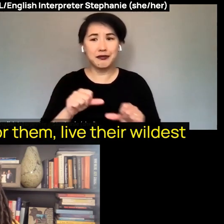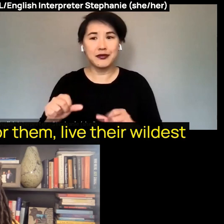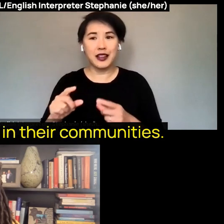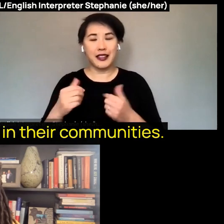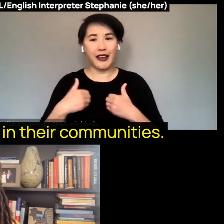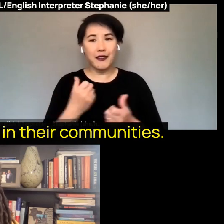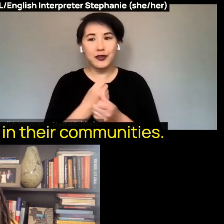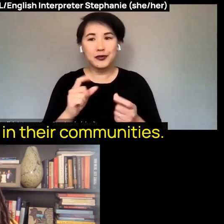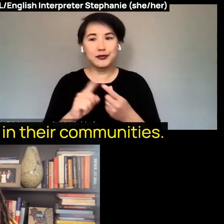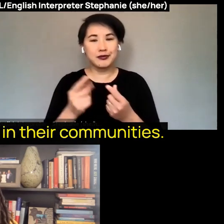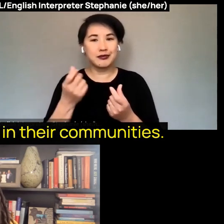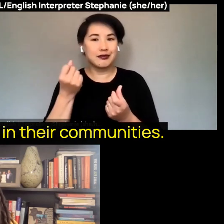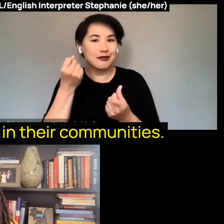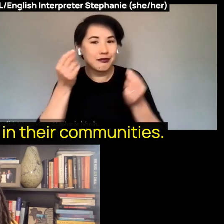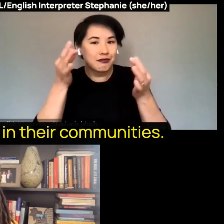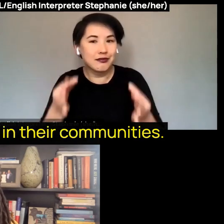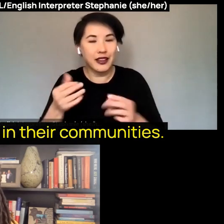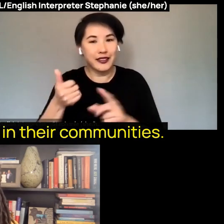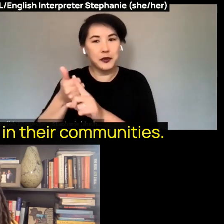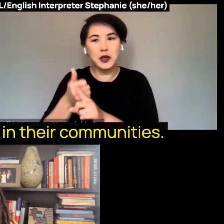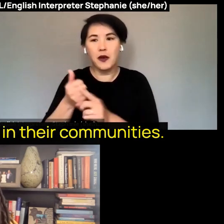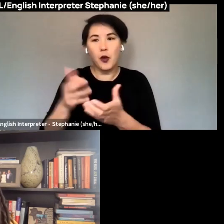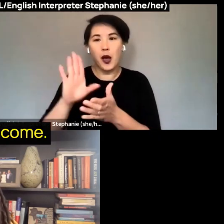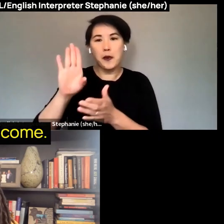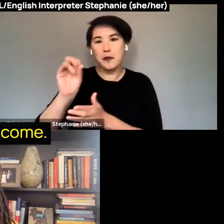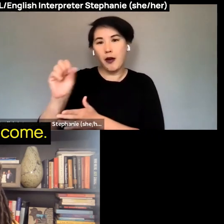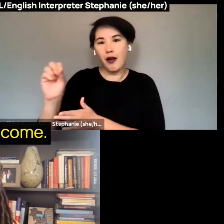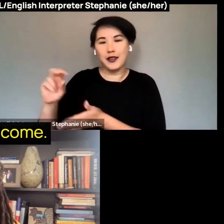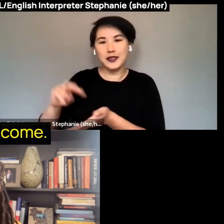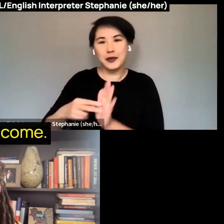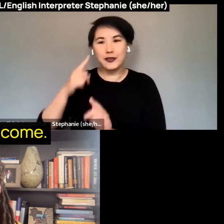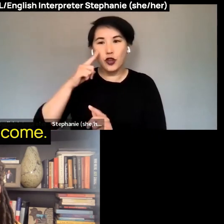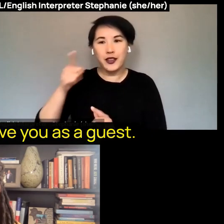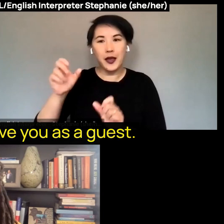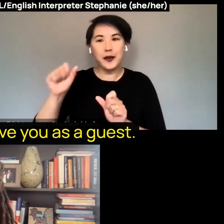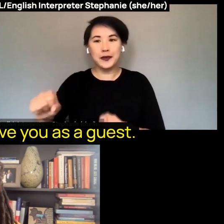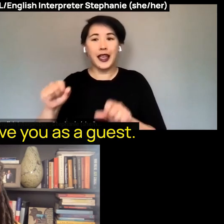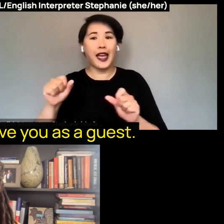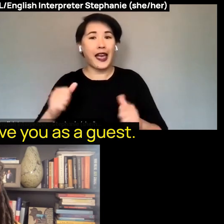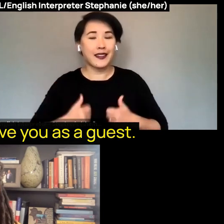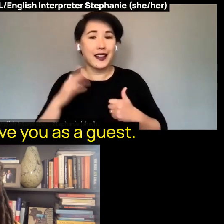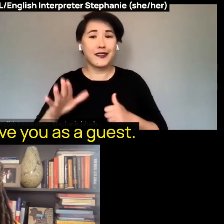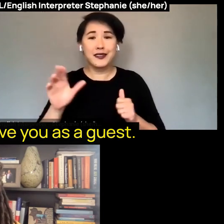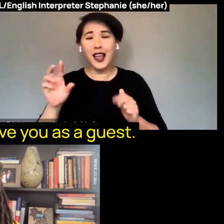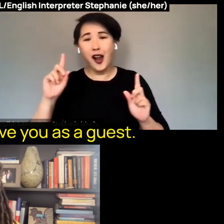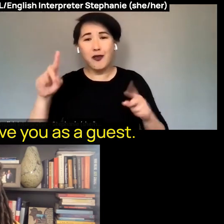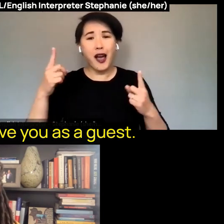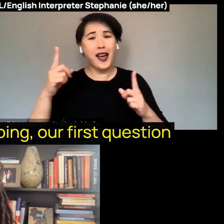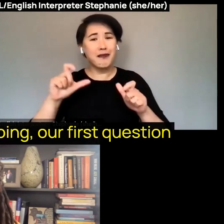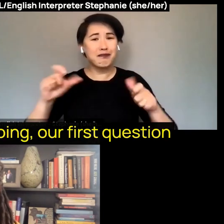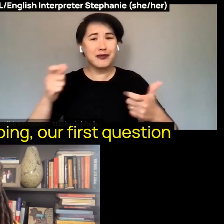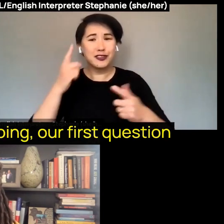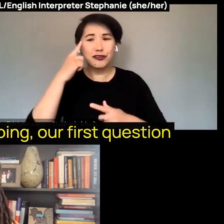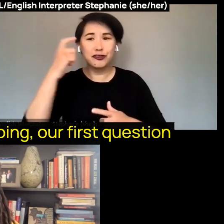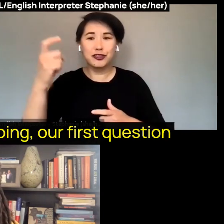their wildest dreams, and make change in their communities. So welcome. We're so excited to have you as a guest.